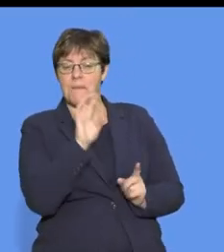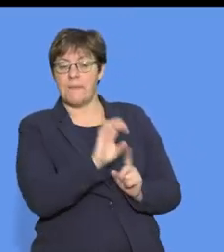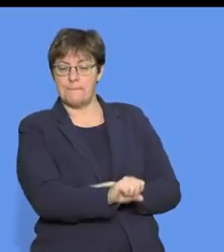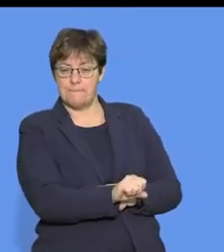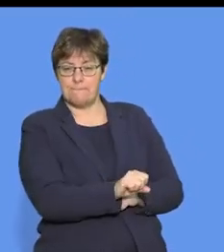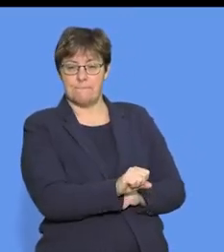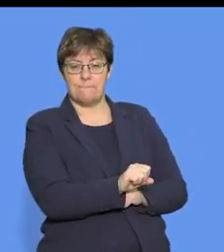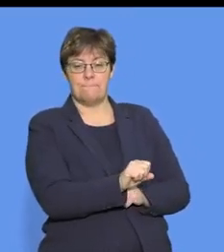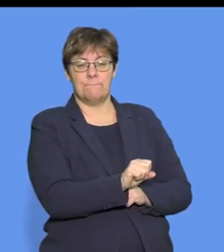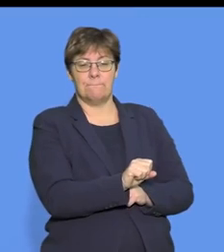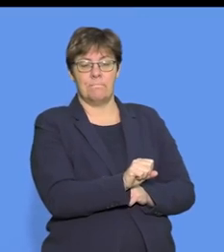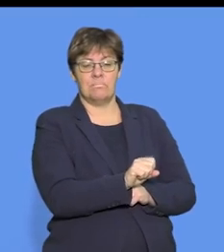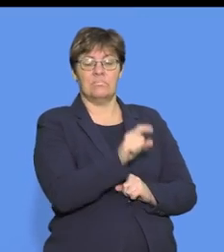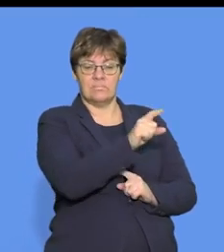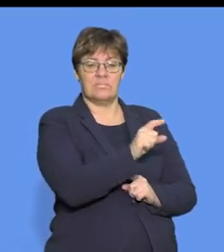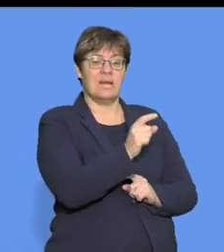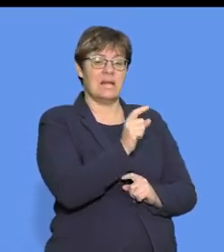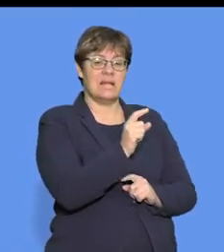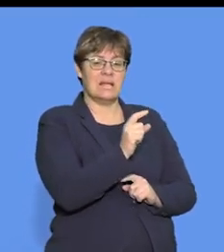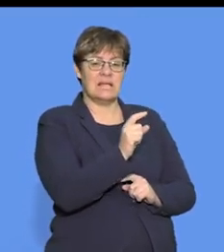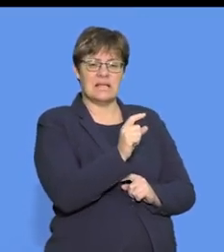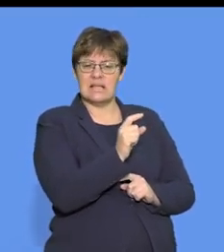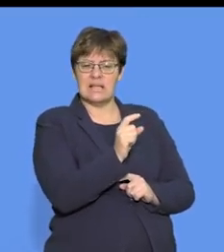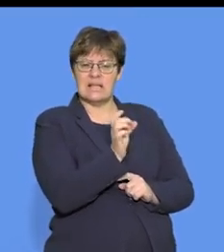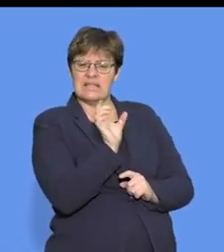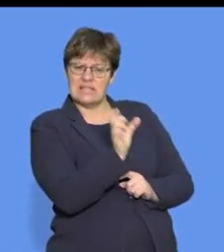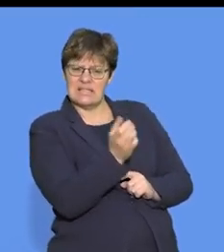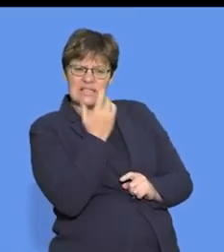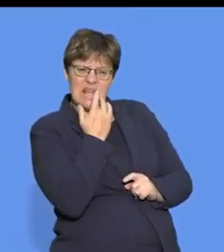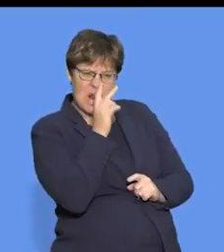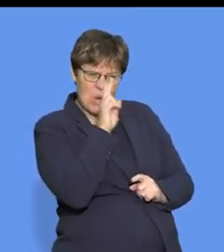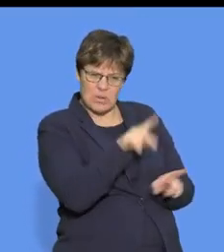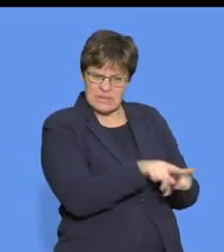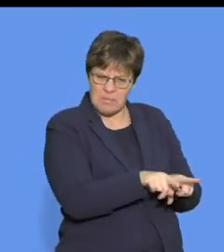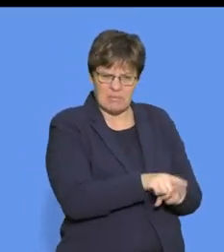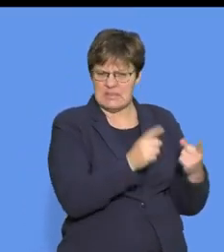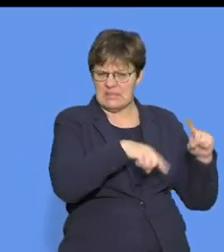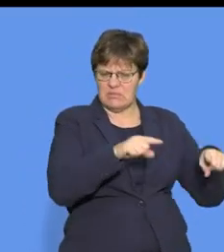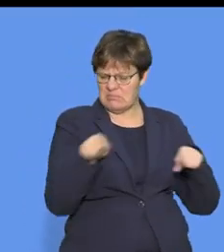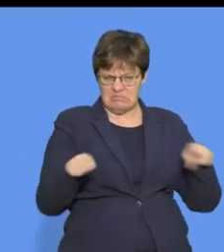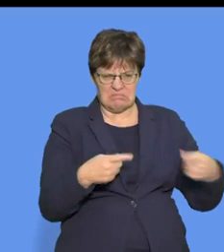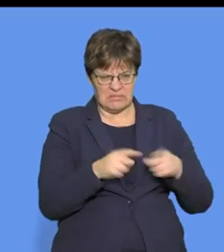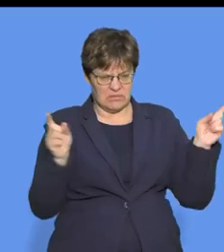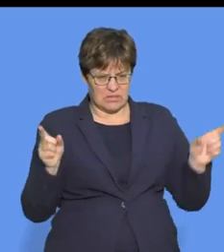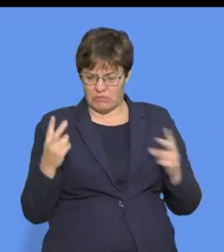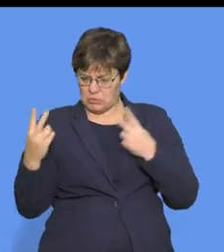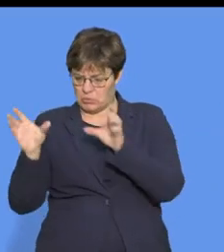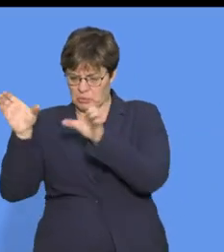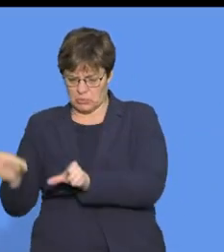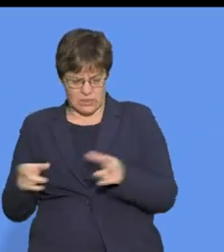cell, we recognize here that these cells don't all look the same. But there's an important thing that's happening